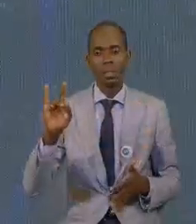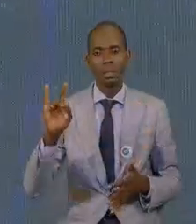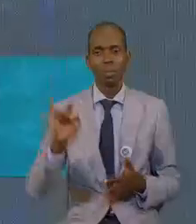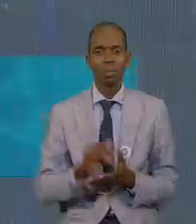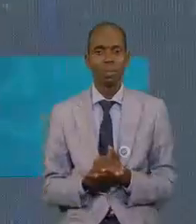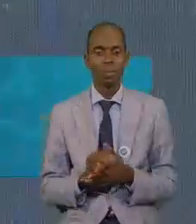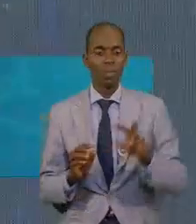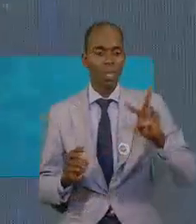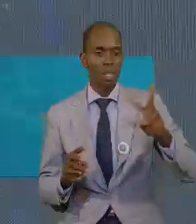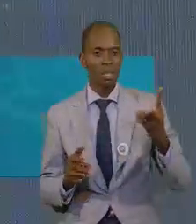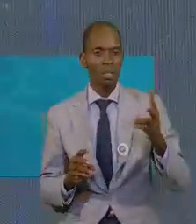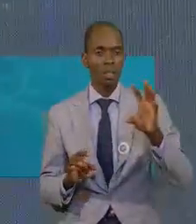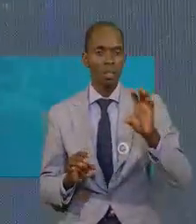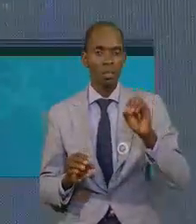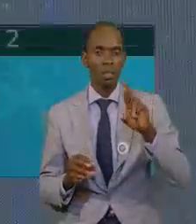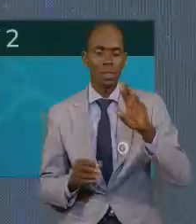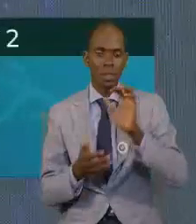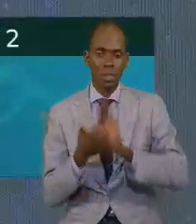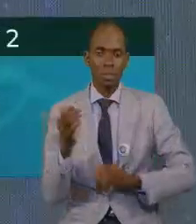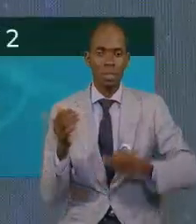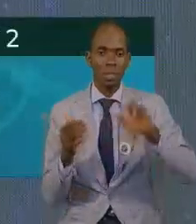2 Corinthians chapter 3 verse 18.